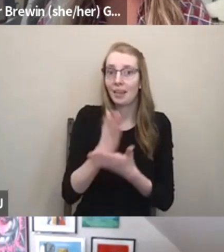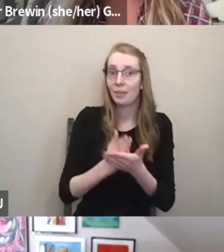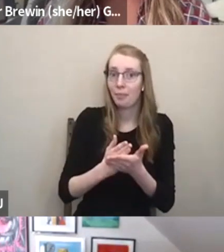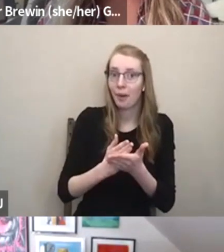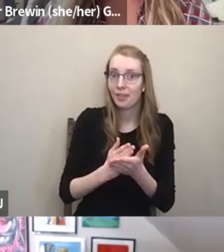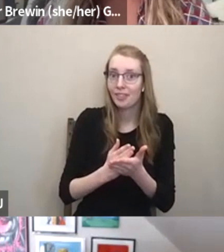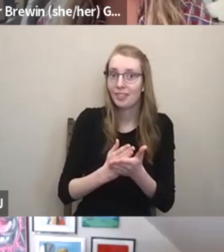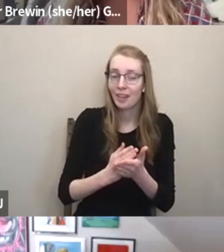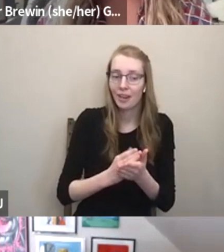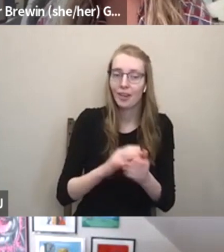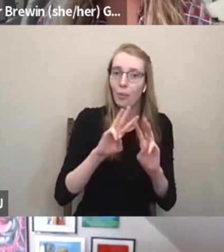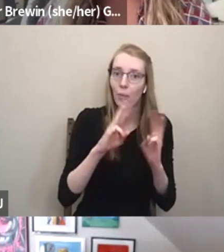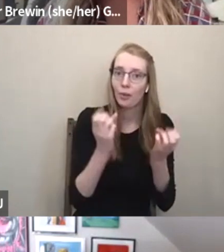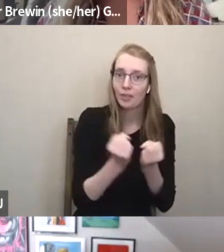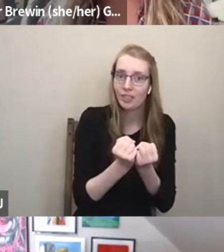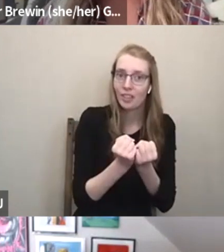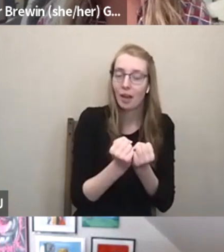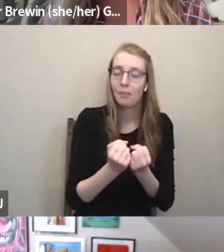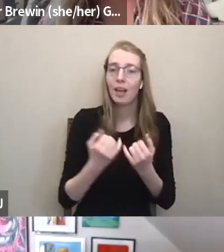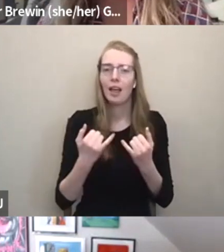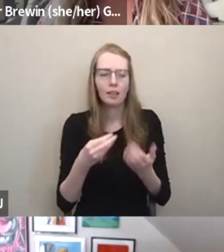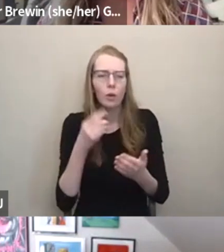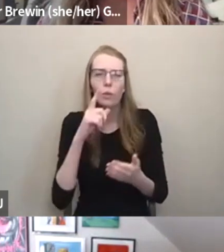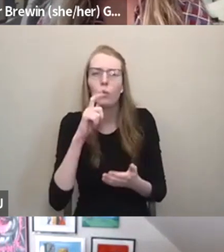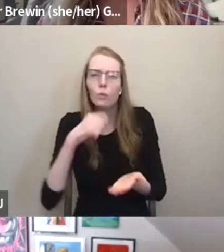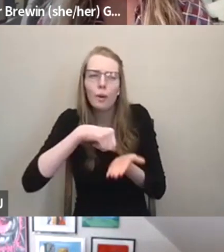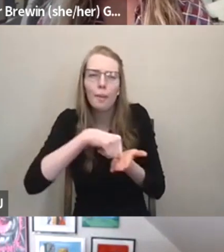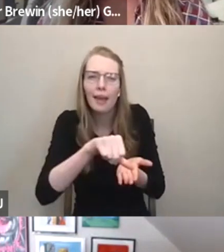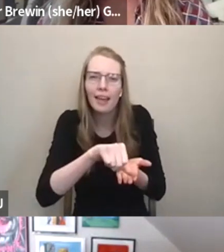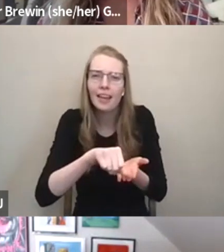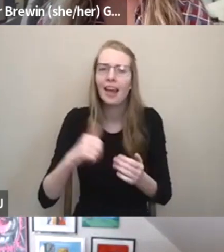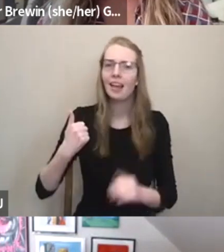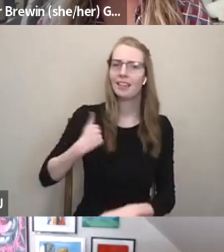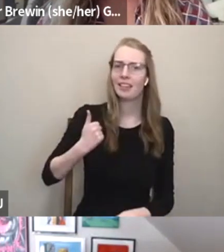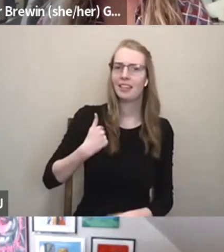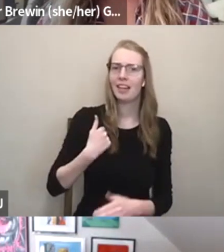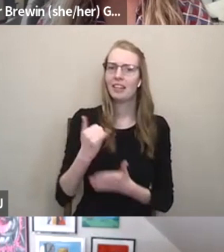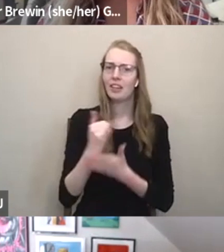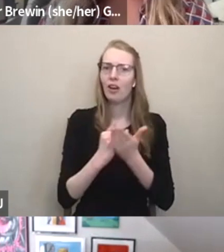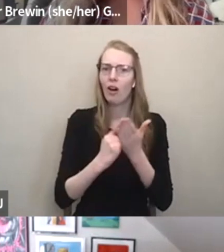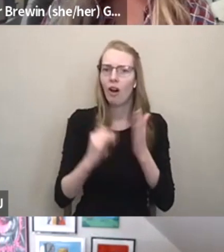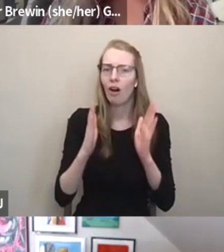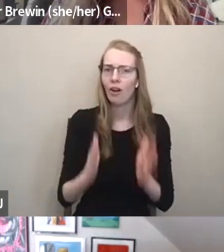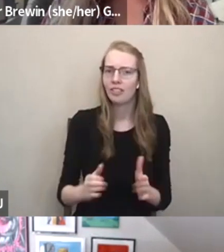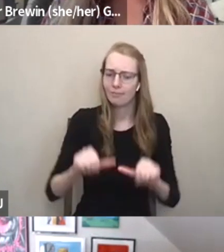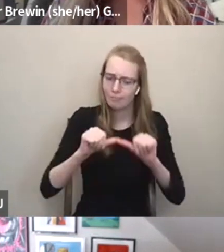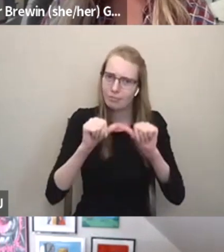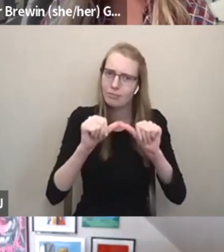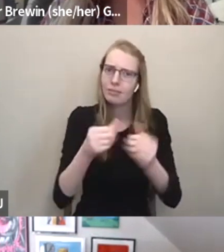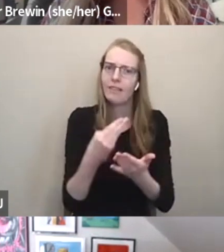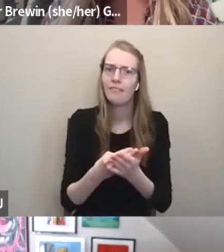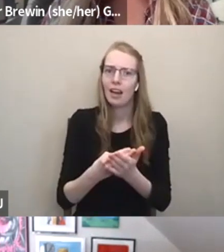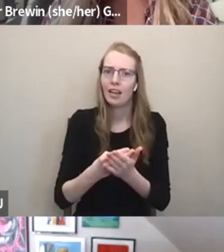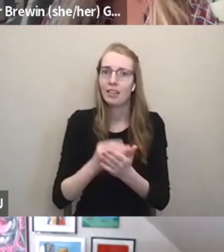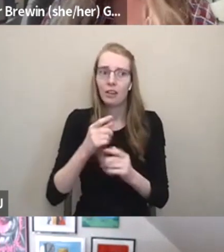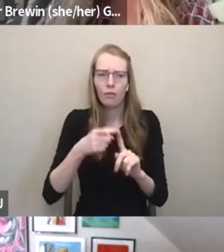Development this year is funded by the Canadian Performing Arts Workers Resilience Fund and administered by Canadian Heritage. And this is one